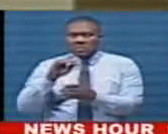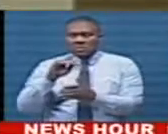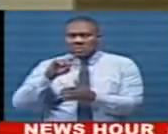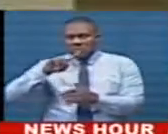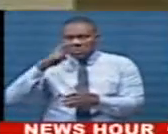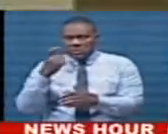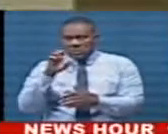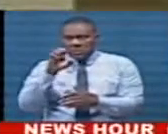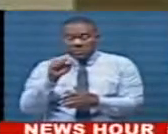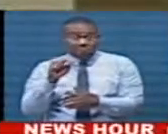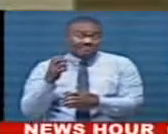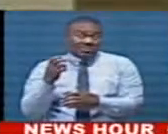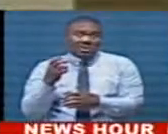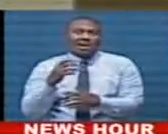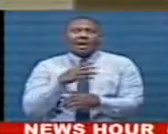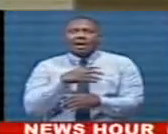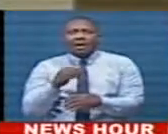and levies on the raw nuts